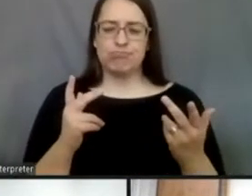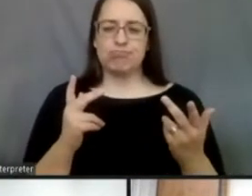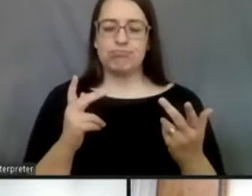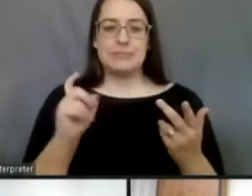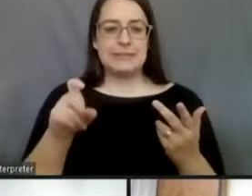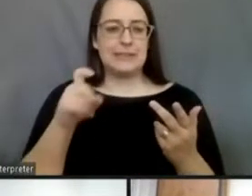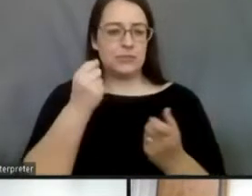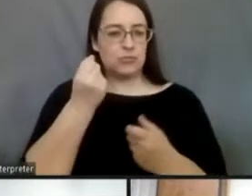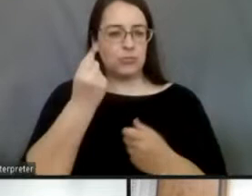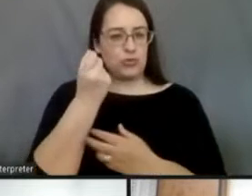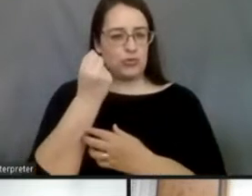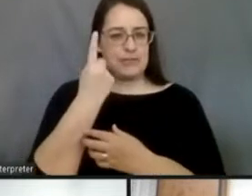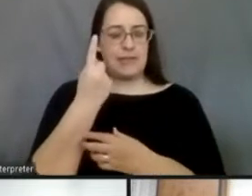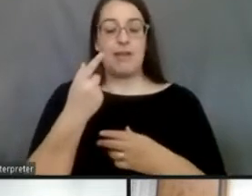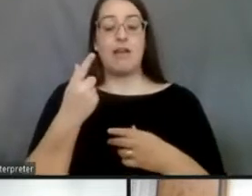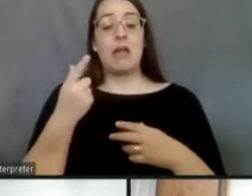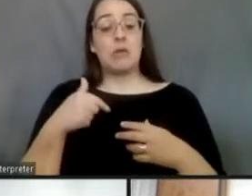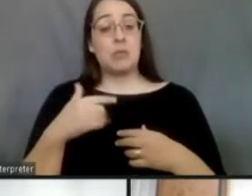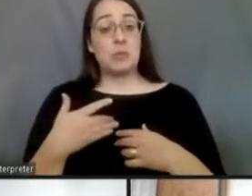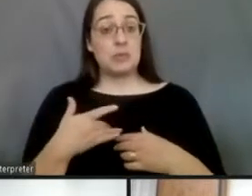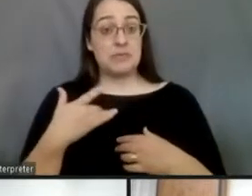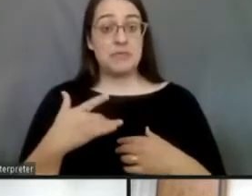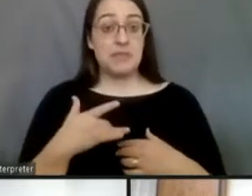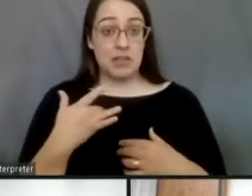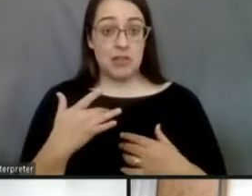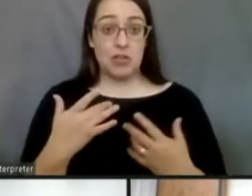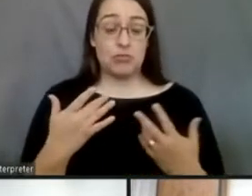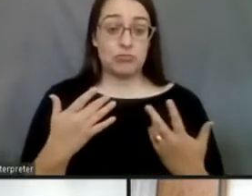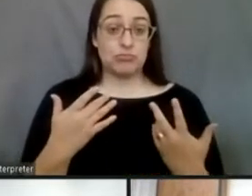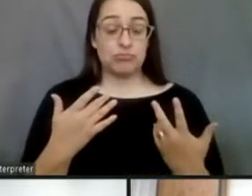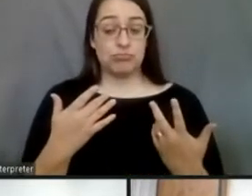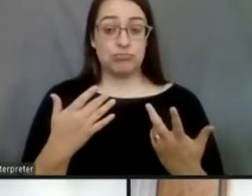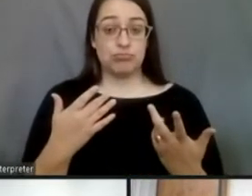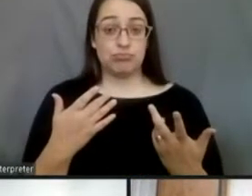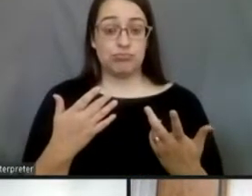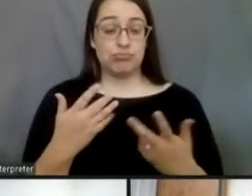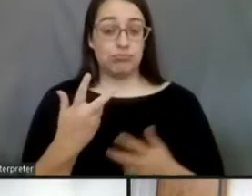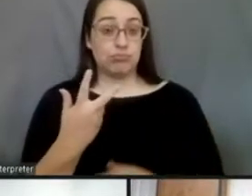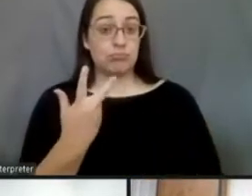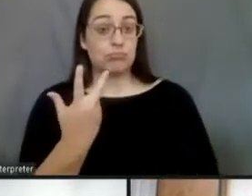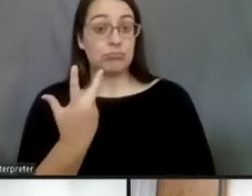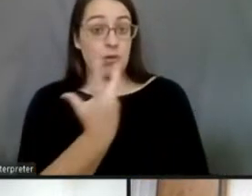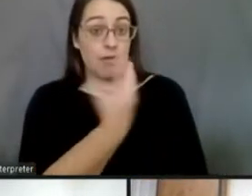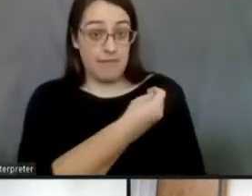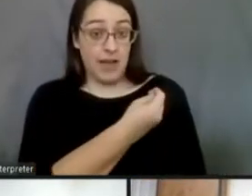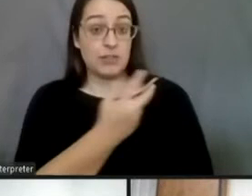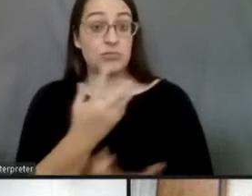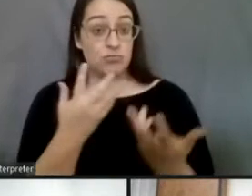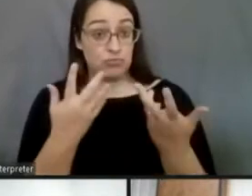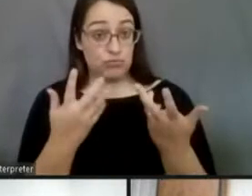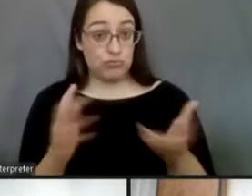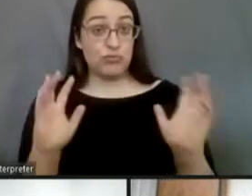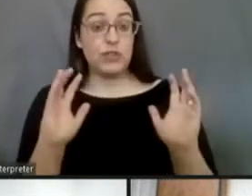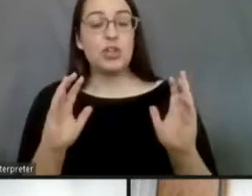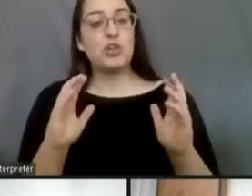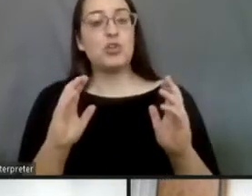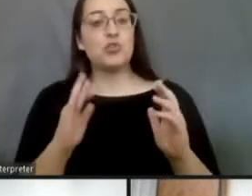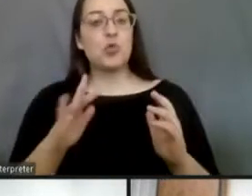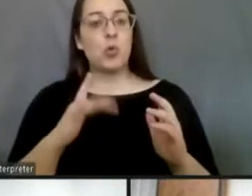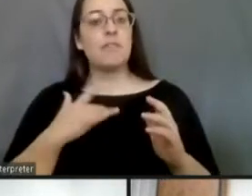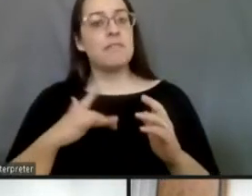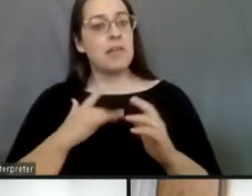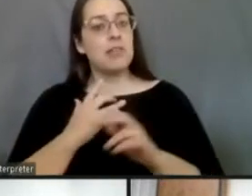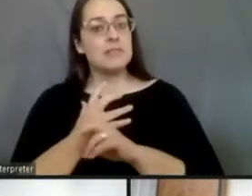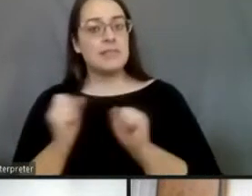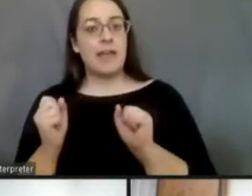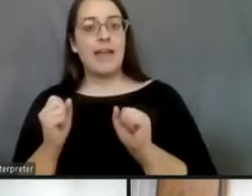think that the level of comfort that individuals should have when they've been vaccinated is certainly different than